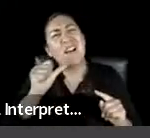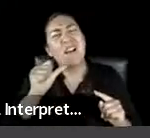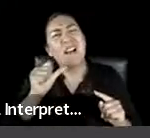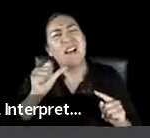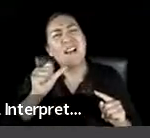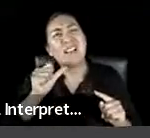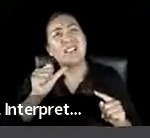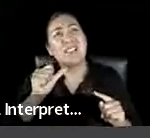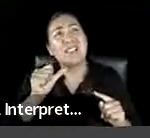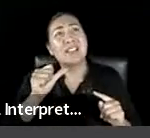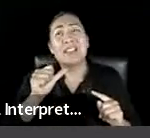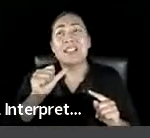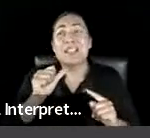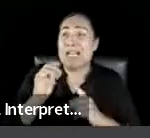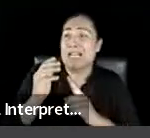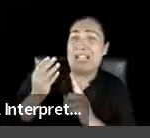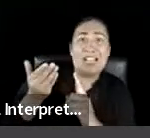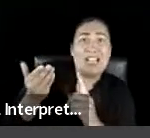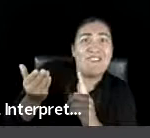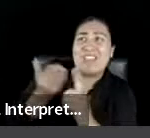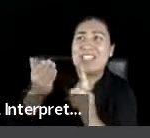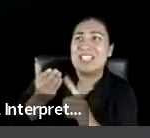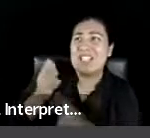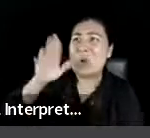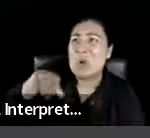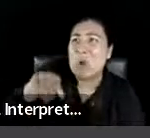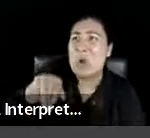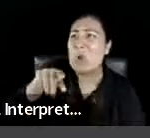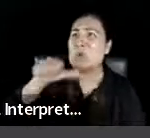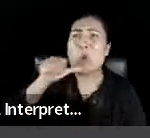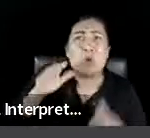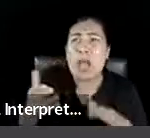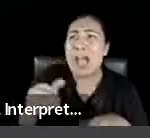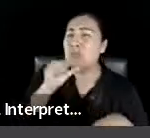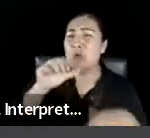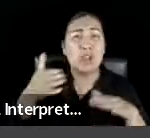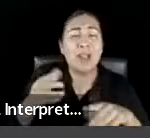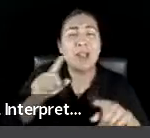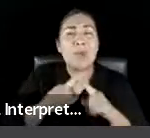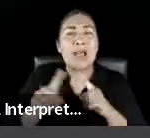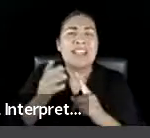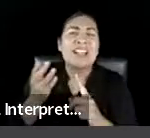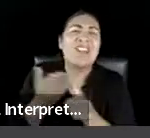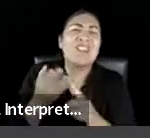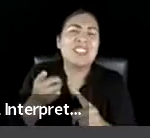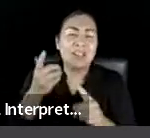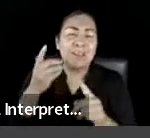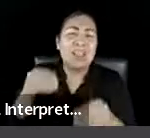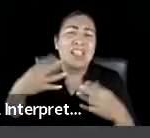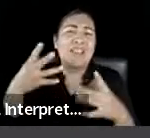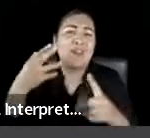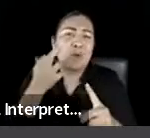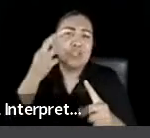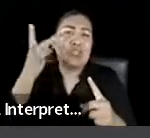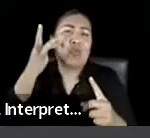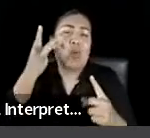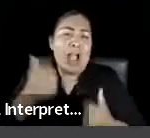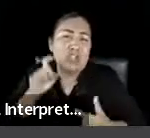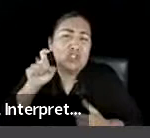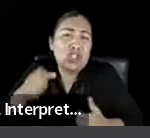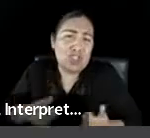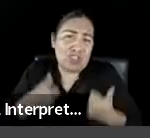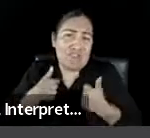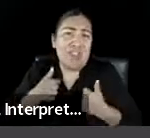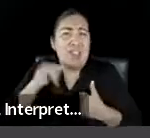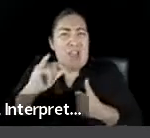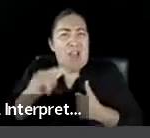help convincing somebody not to die. It's about helping them find their reasons for living. And so earlier when I was talking about sitting in the mud, that type of connectedness is what